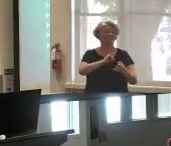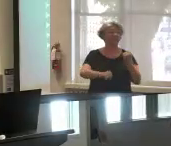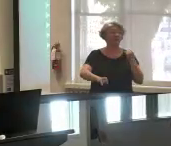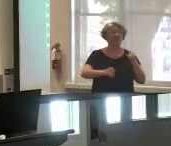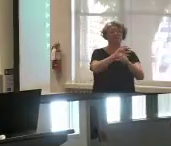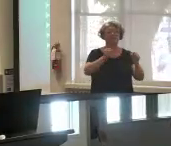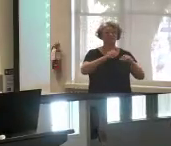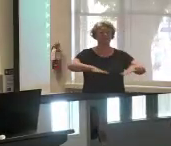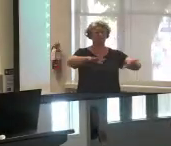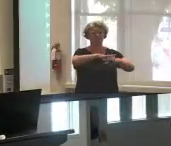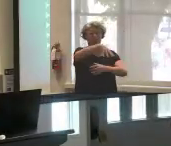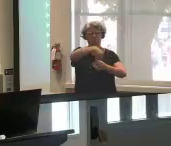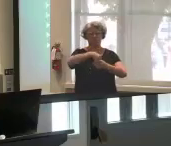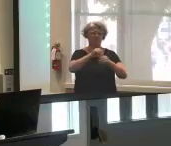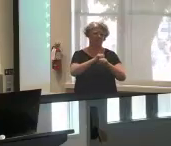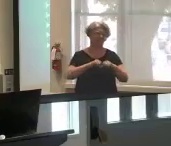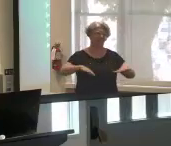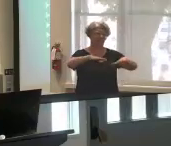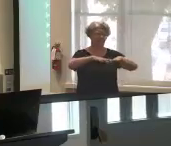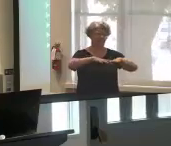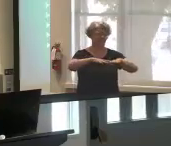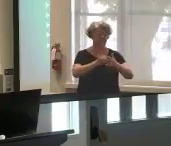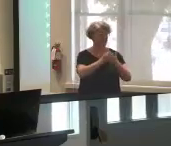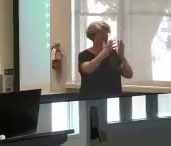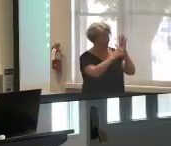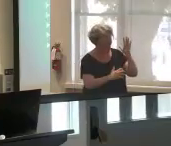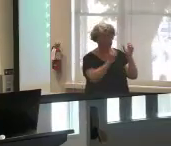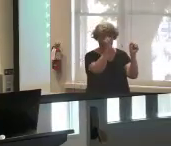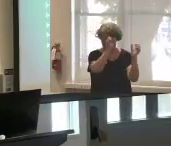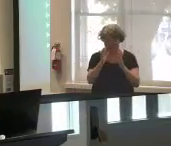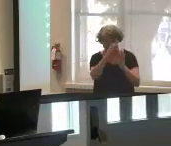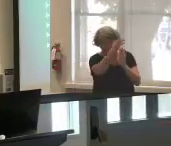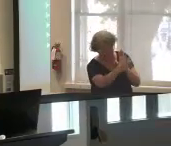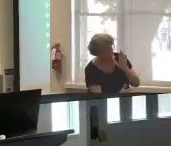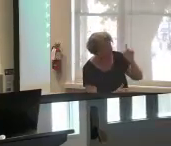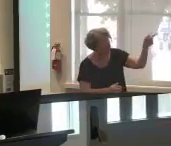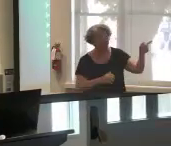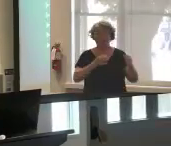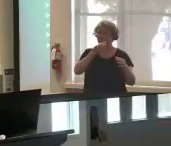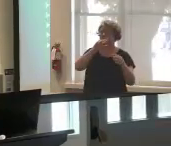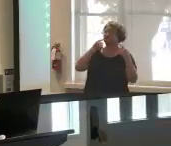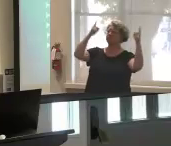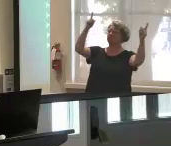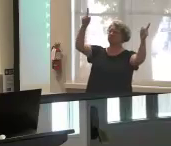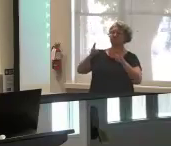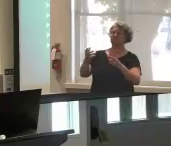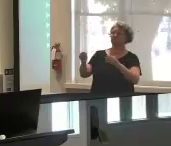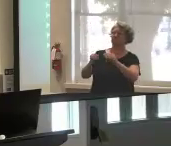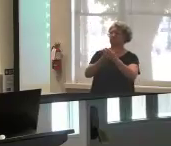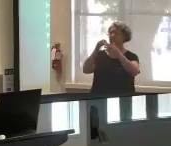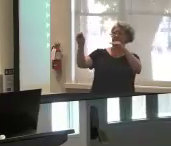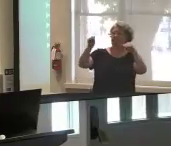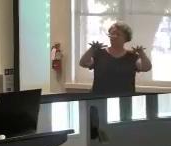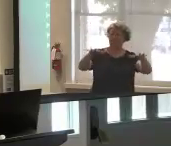safe and inclusive spaces. Everything I just mentioned today, all the strategies are effective in engaging newcomer youth and families because they make the program